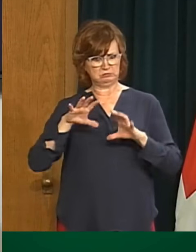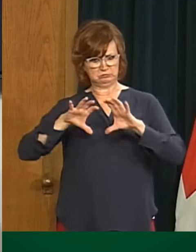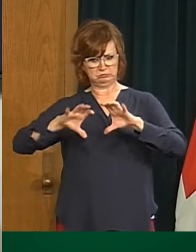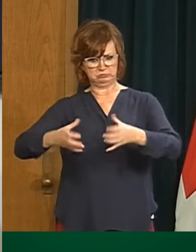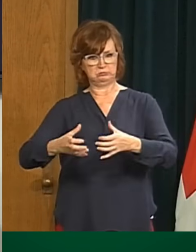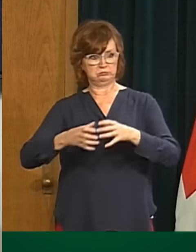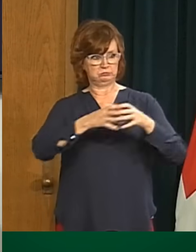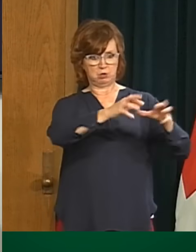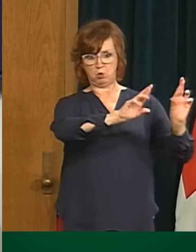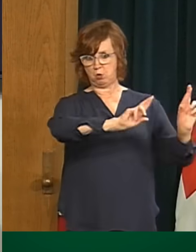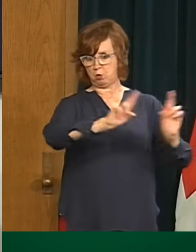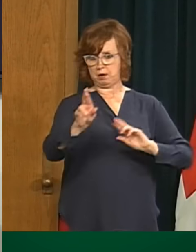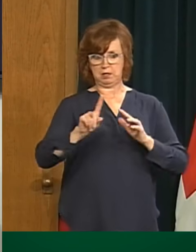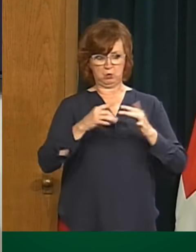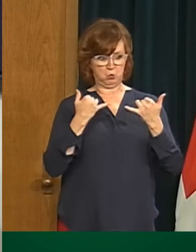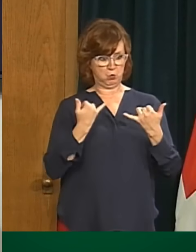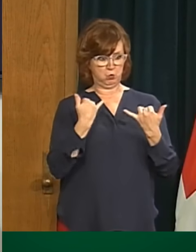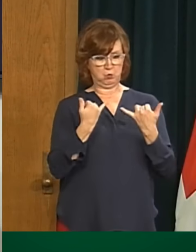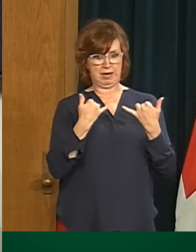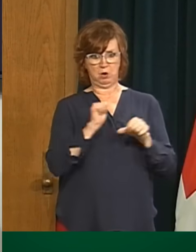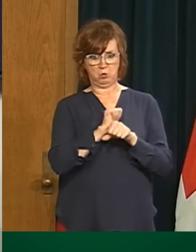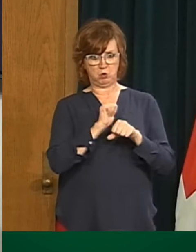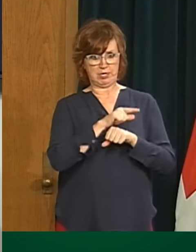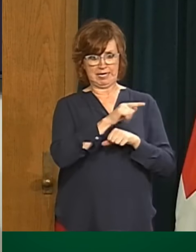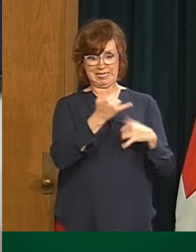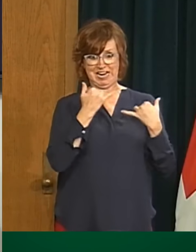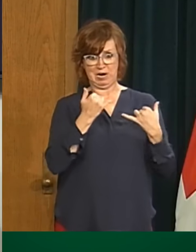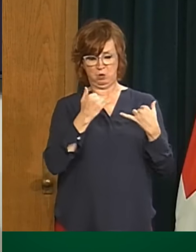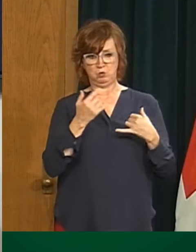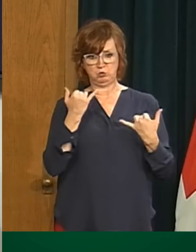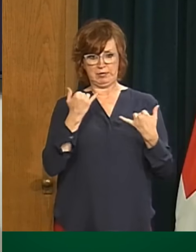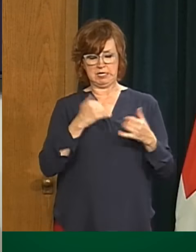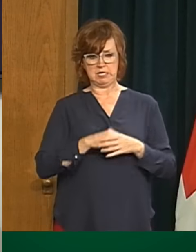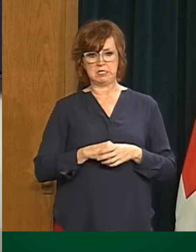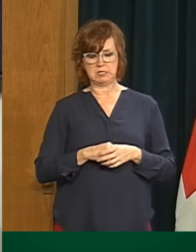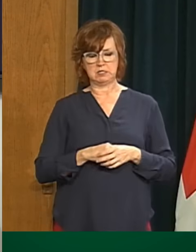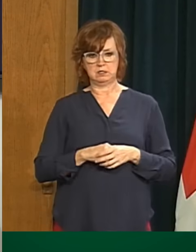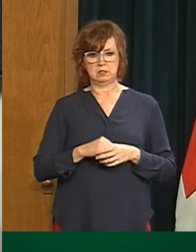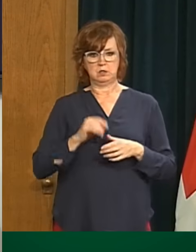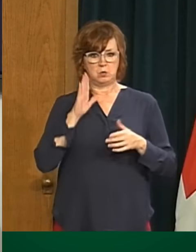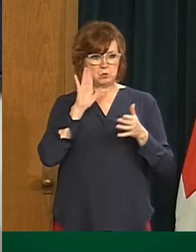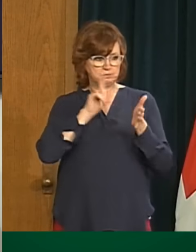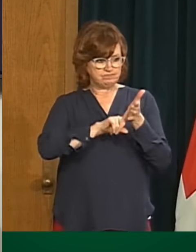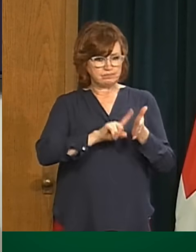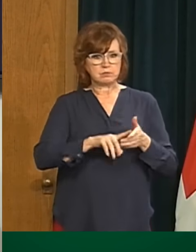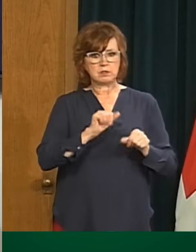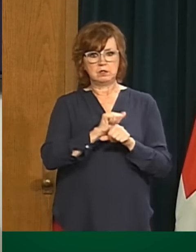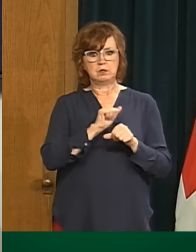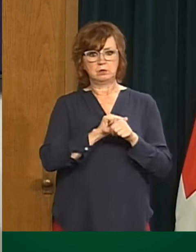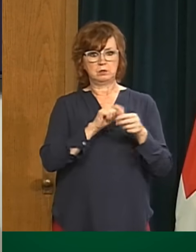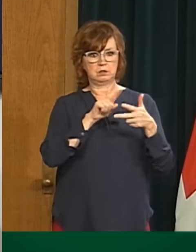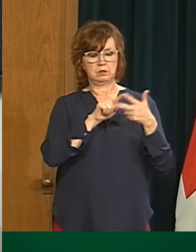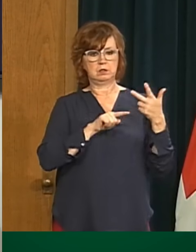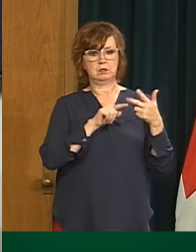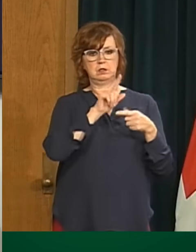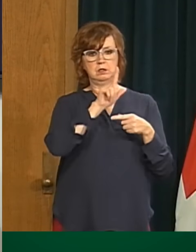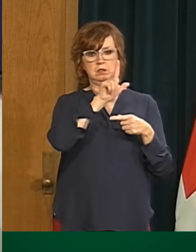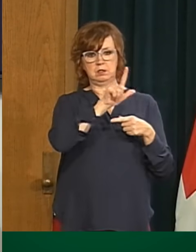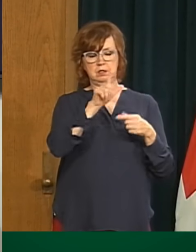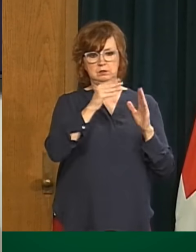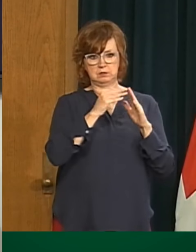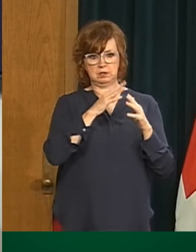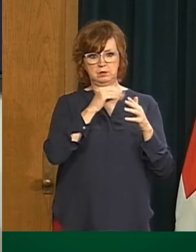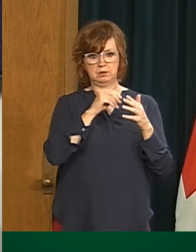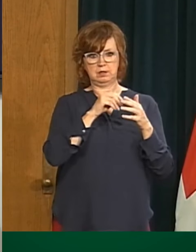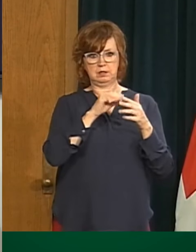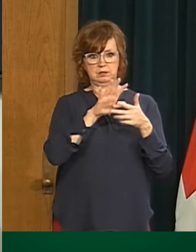And they will continue to do their work across those 750 households, both in the Loche and the other 3 communities. But they would be